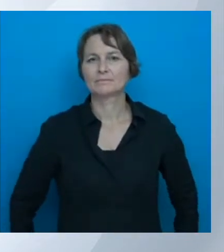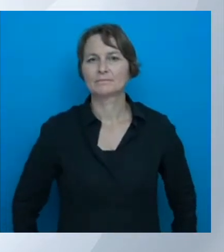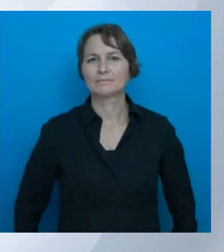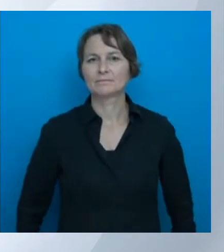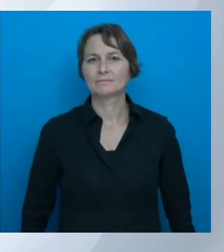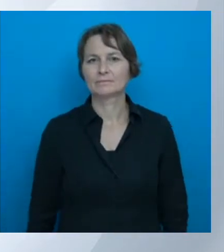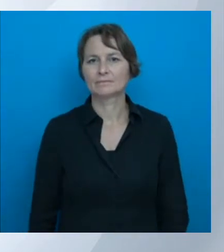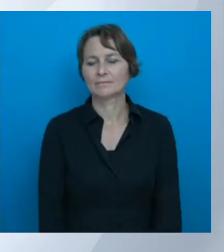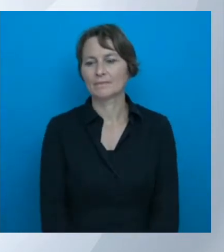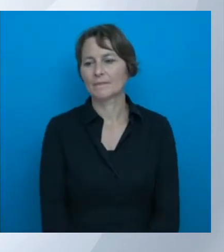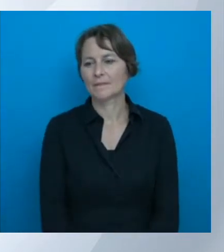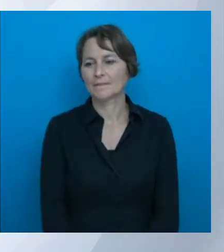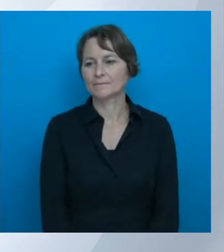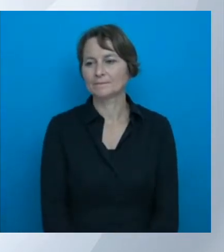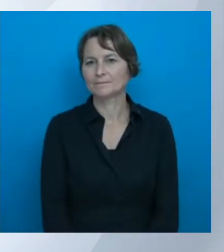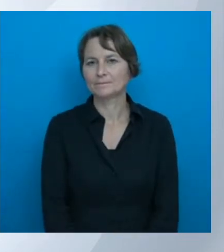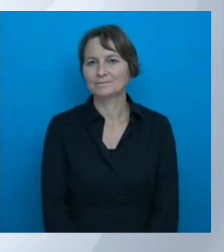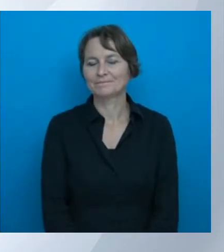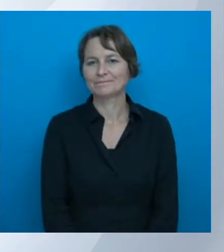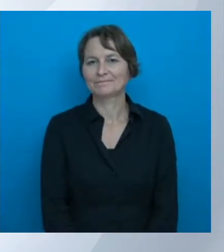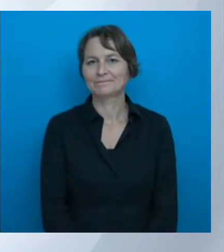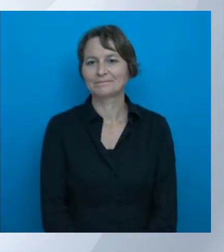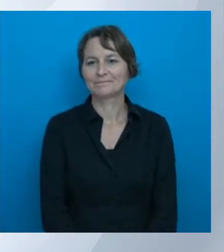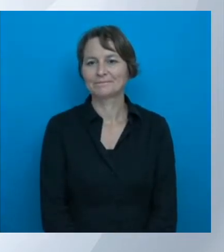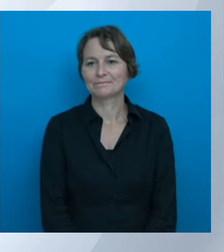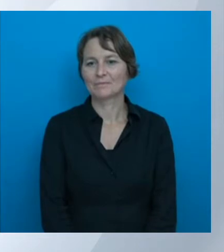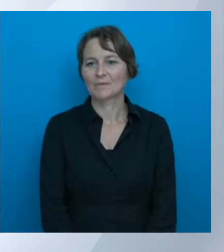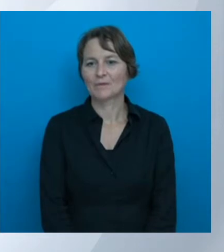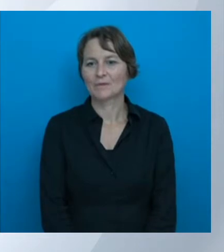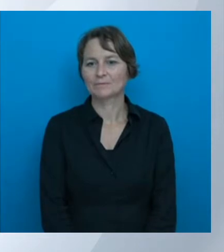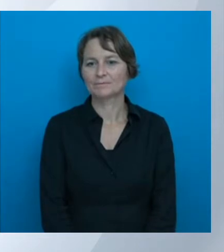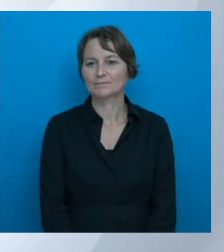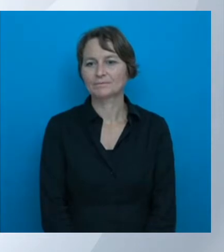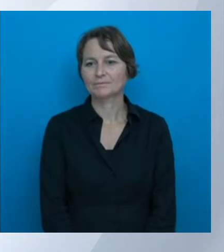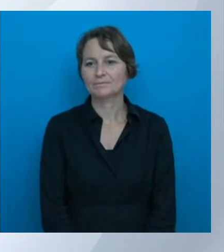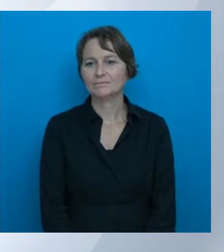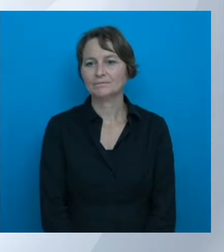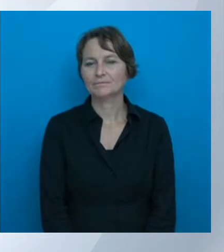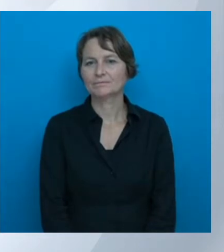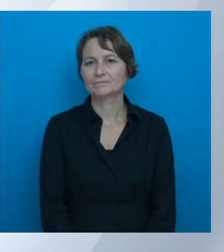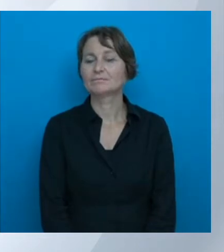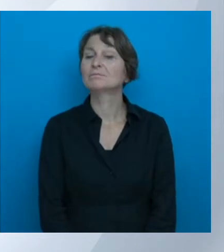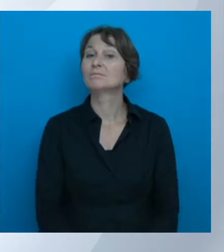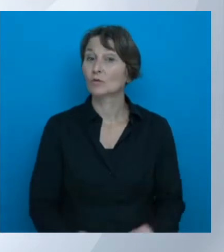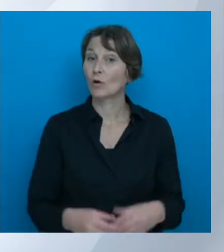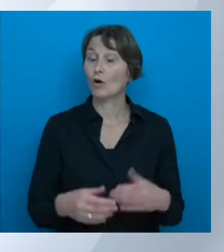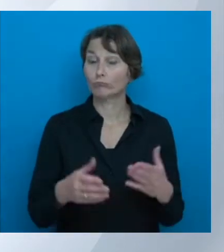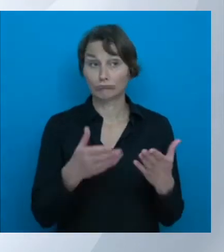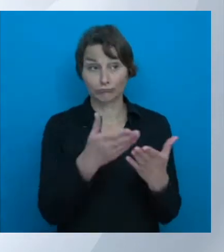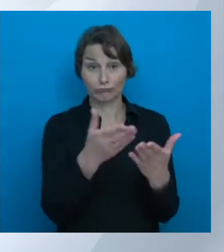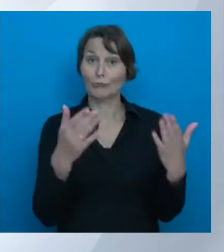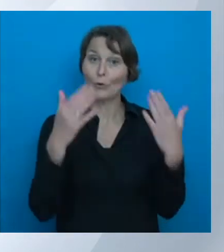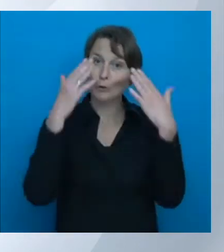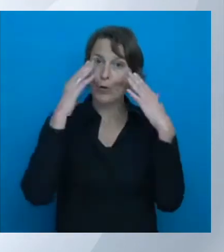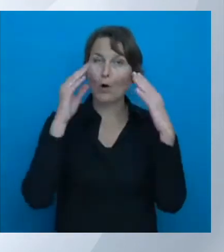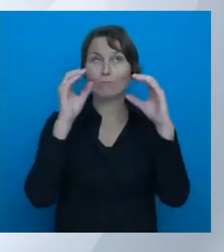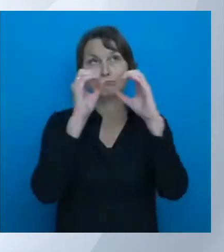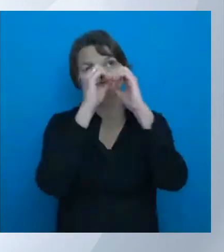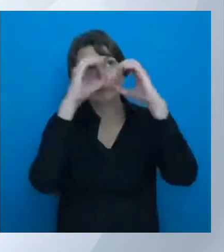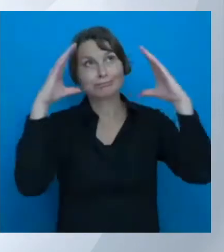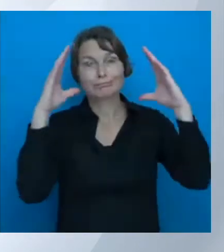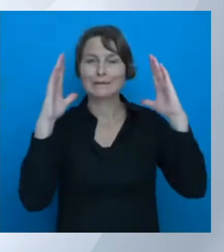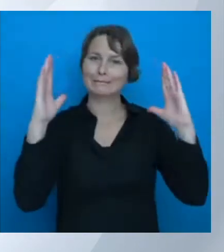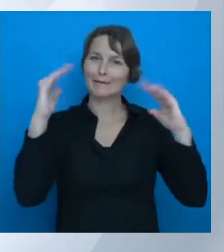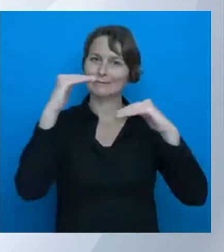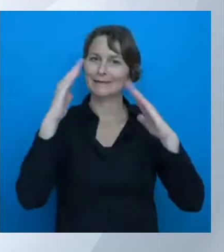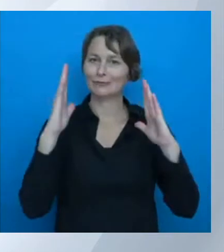Now we have talked about a common definition of cloud native. Now let's talk about